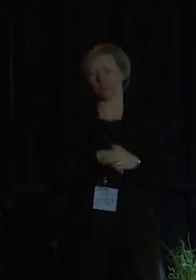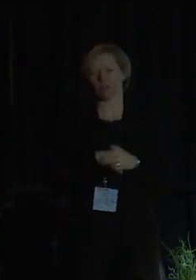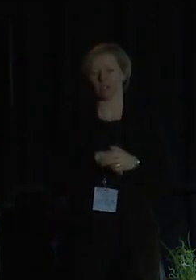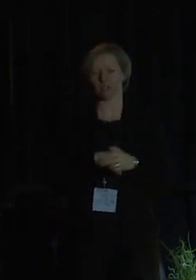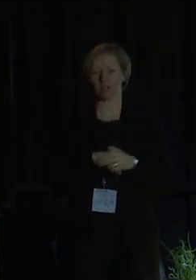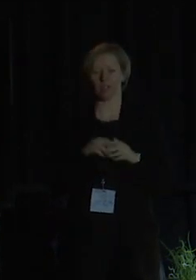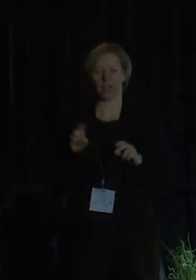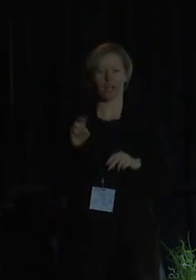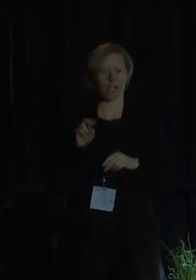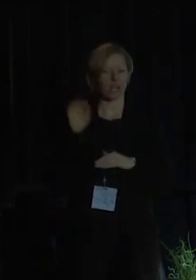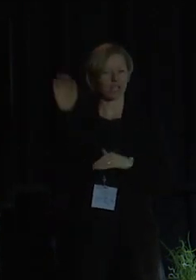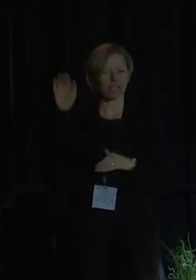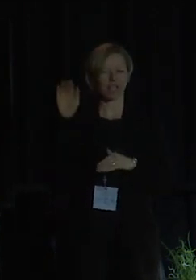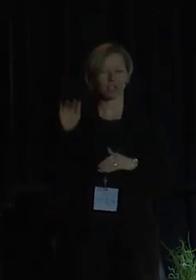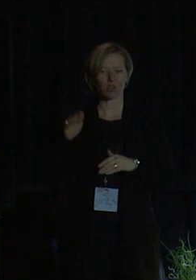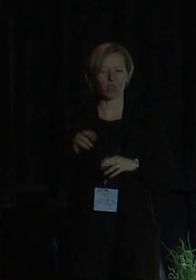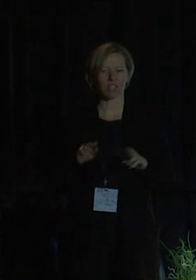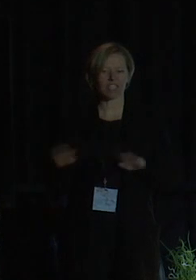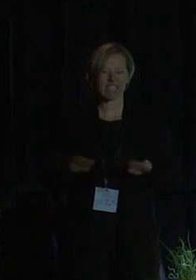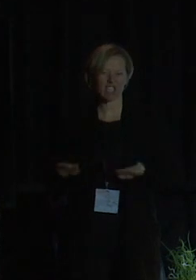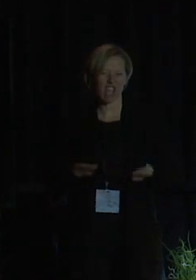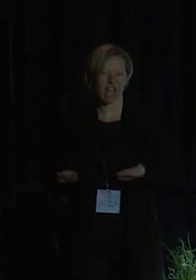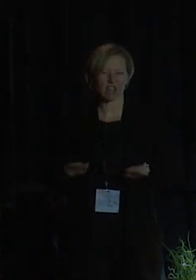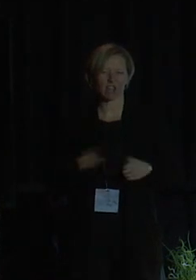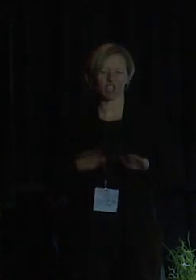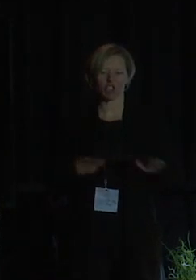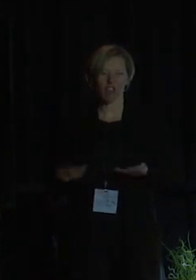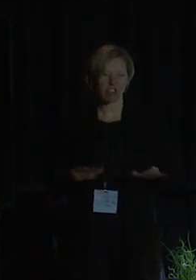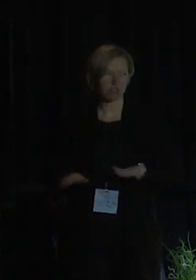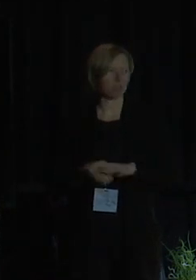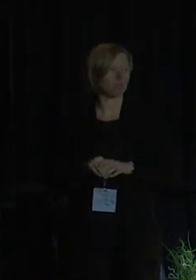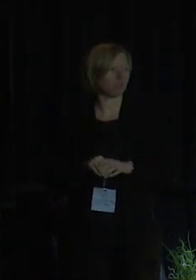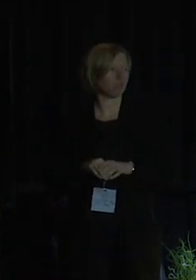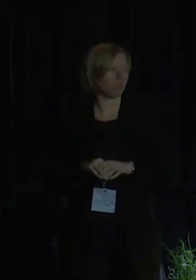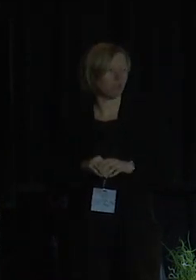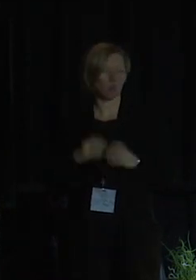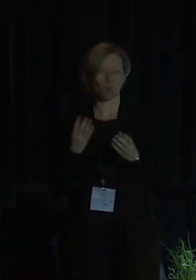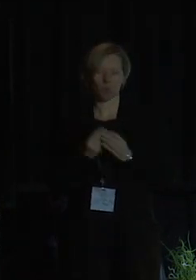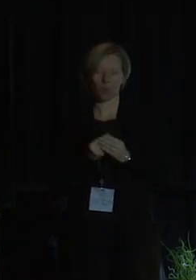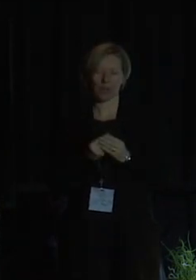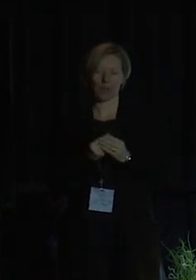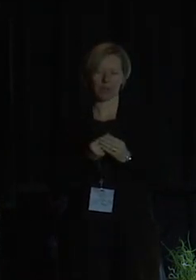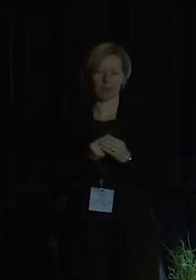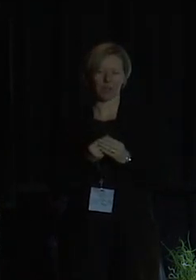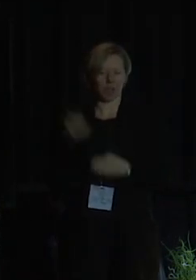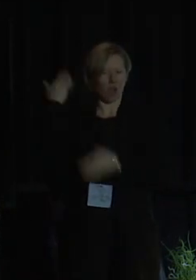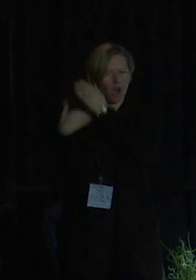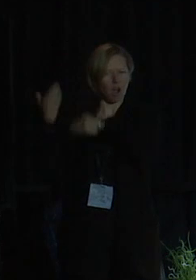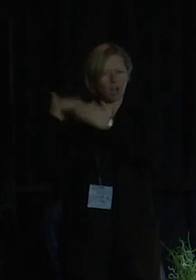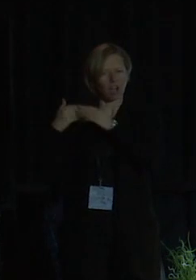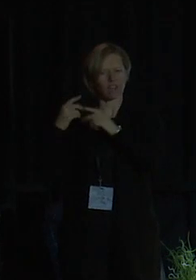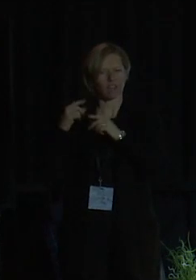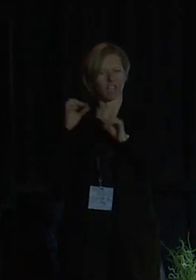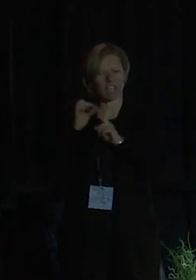internationally renowned DJ Dr. Weevil D. Storm, who mixes and scratches live sound with archive audio interviews that are sort of